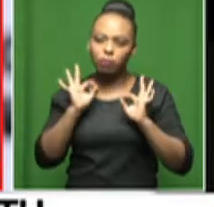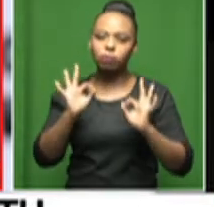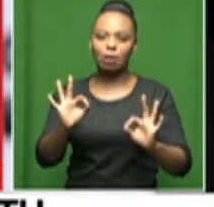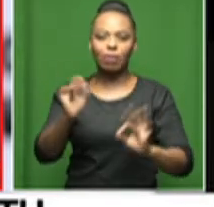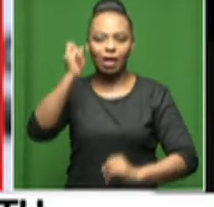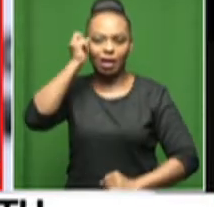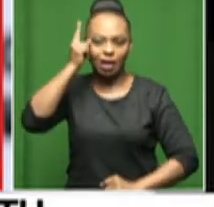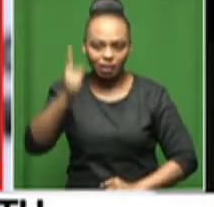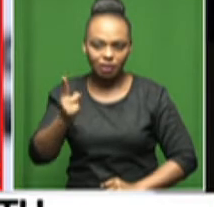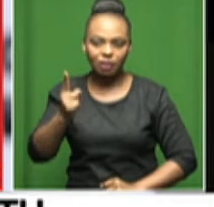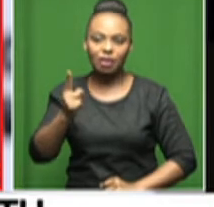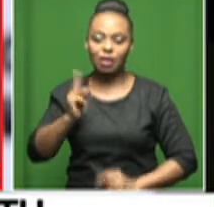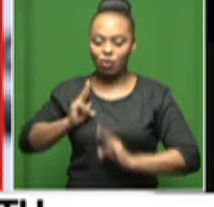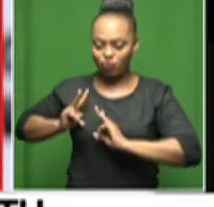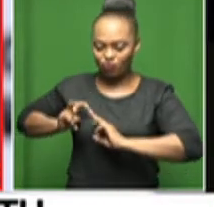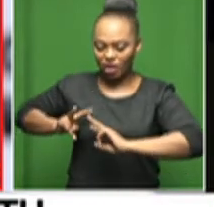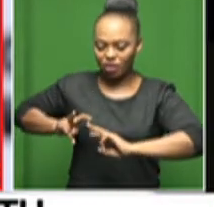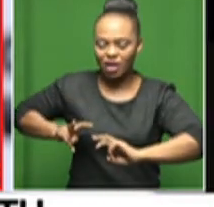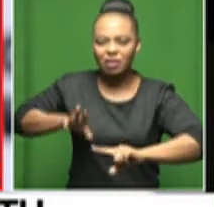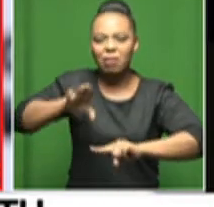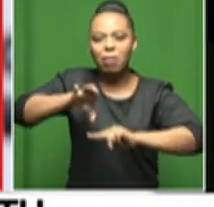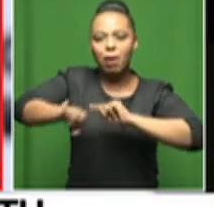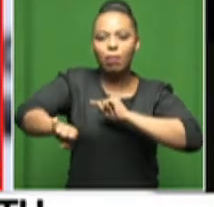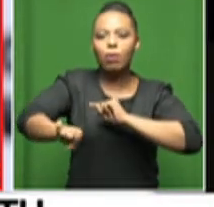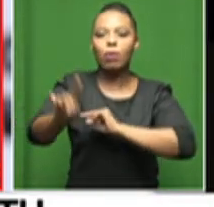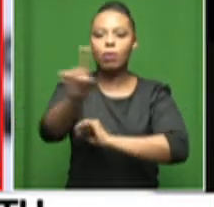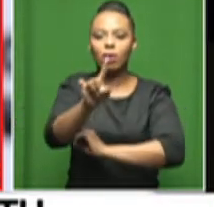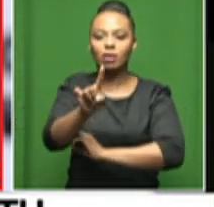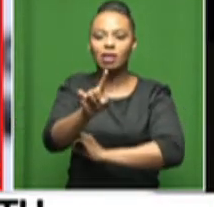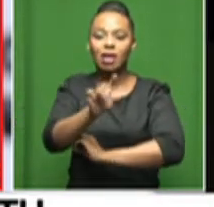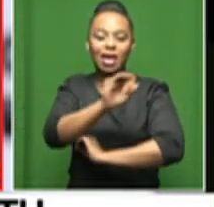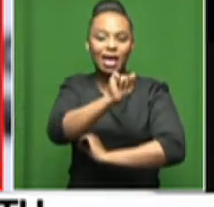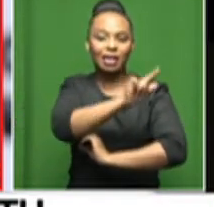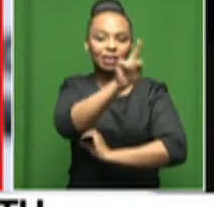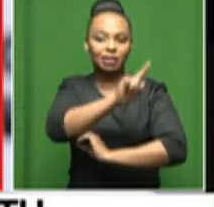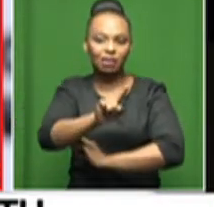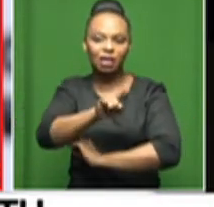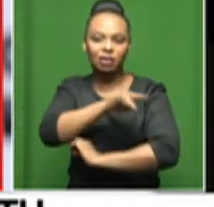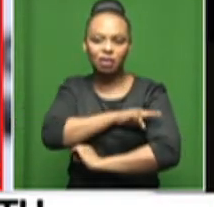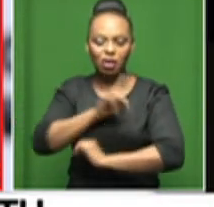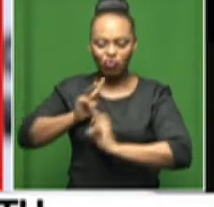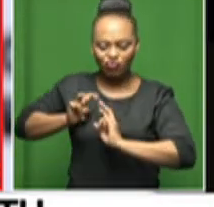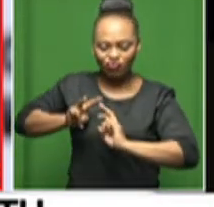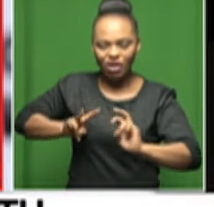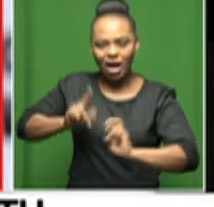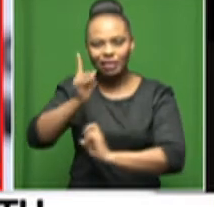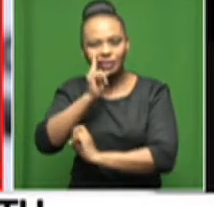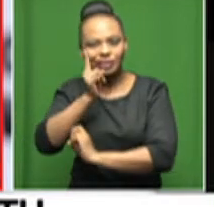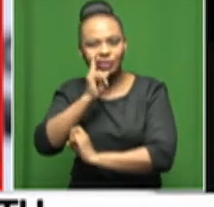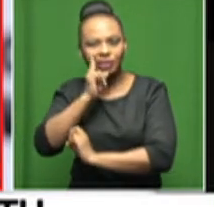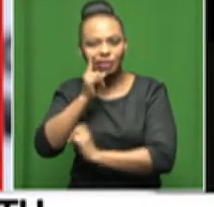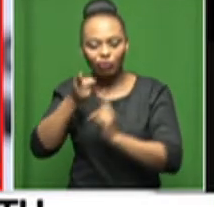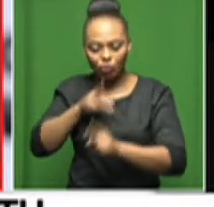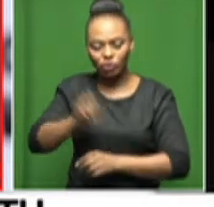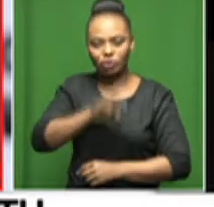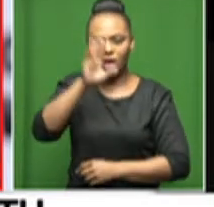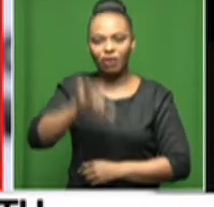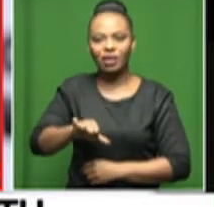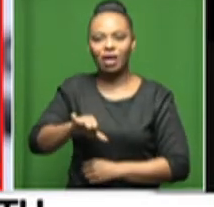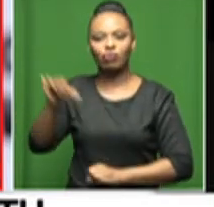found is that it was conducted, this AstraZeneca trial was conducted in the South African epidemic when the